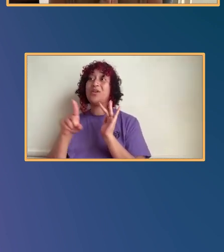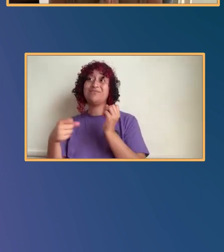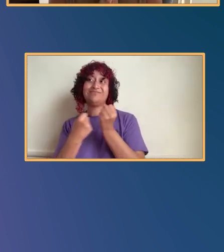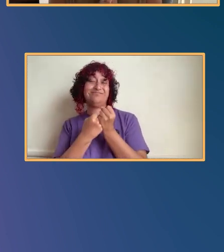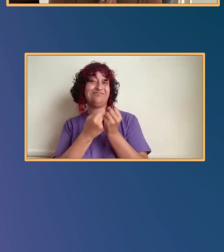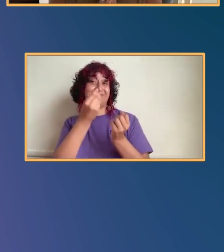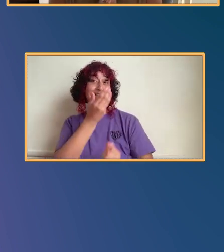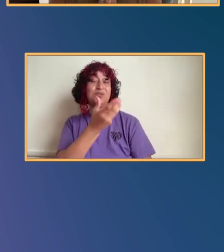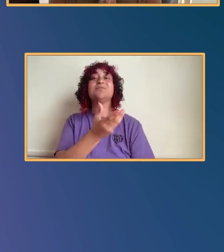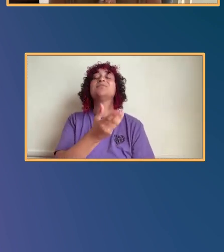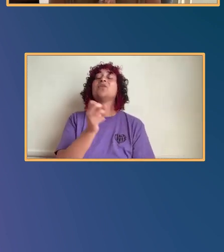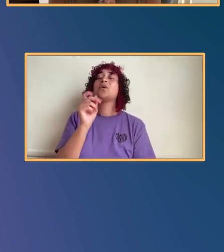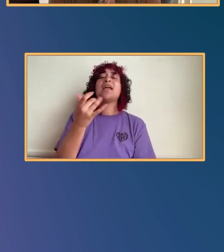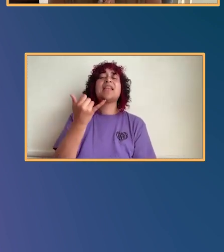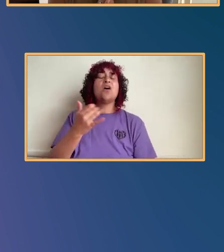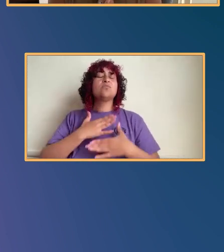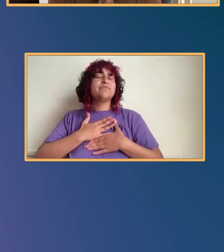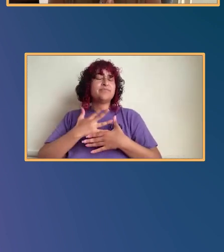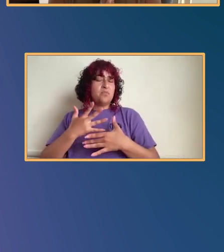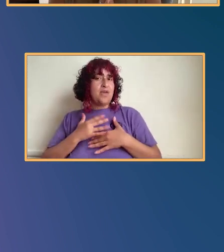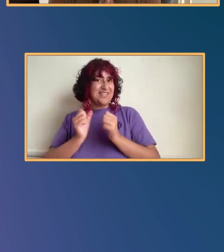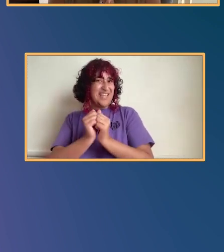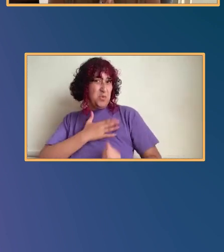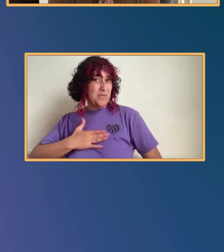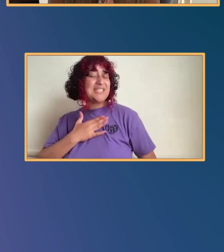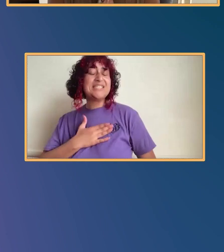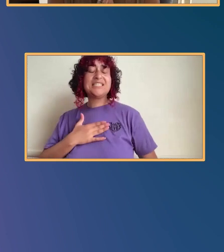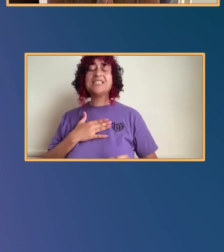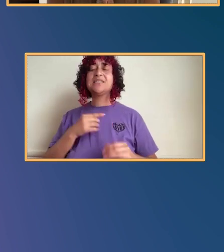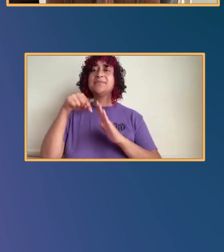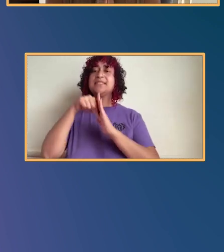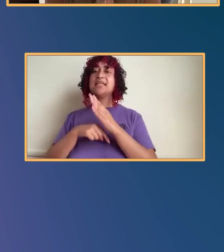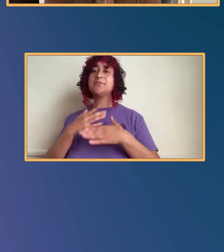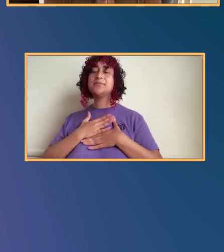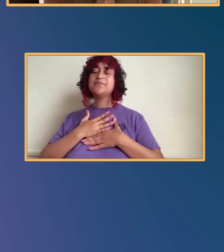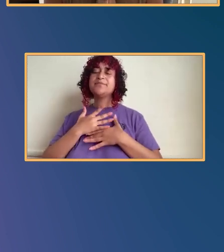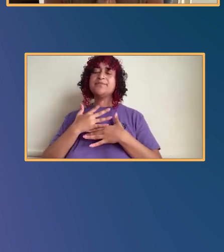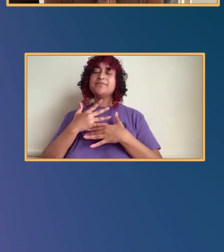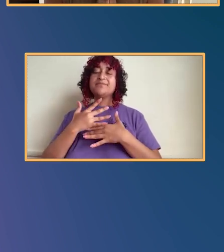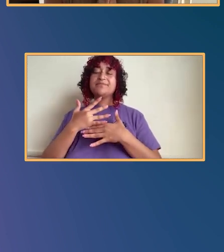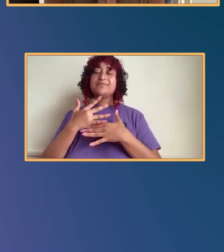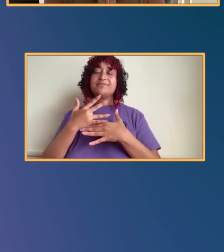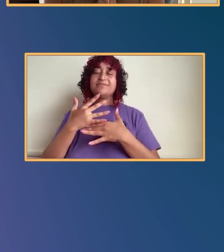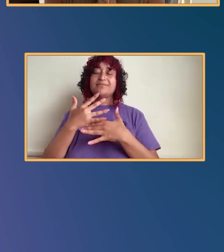Can we take a breath together, please? Let's take a breath together. Deep inhale in.